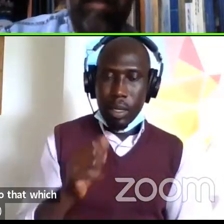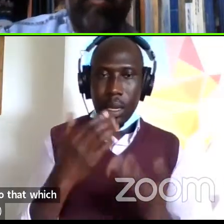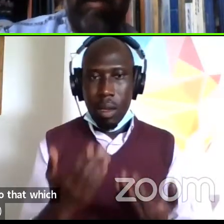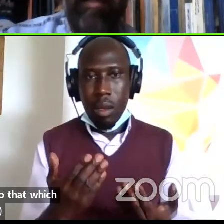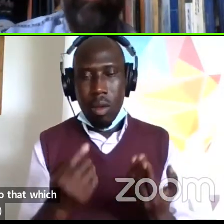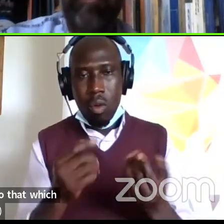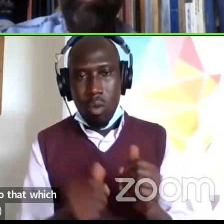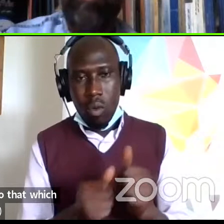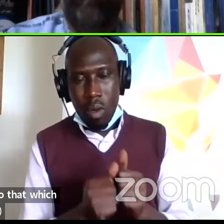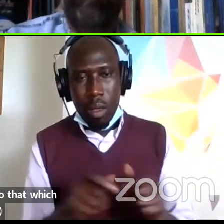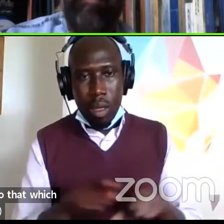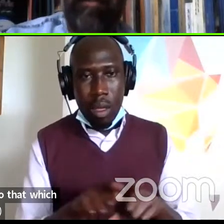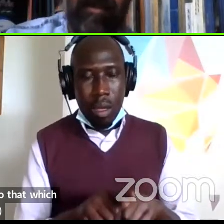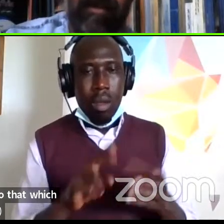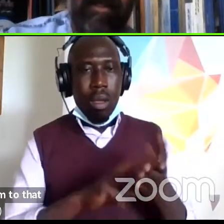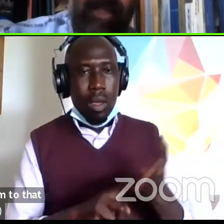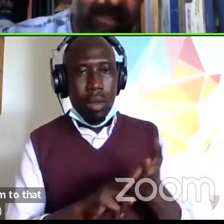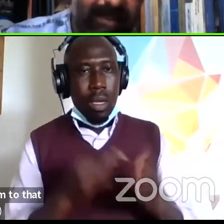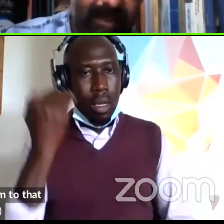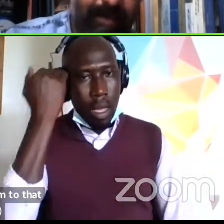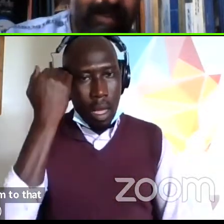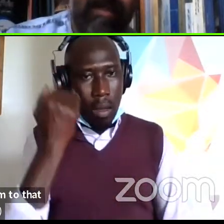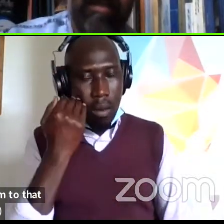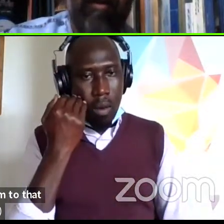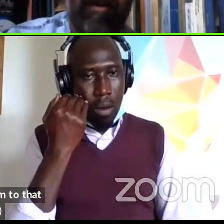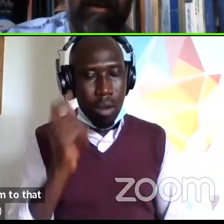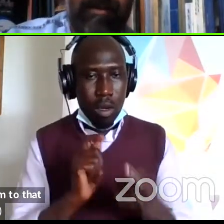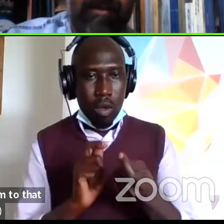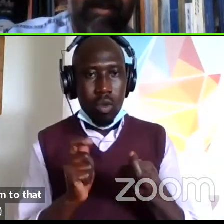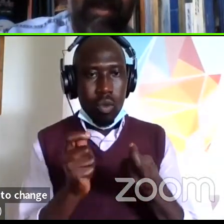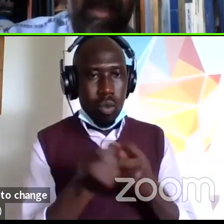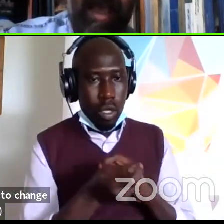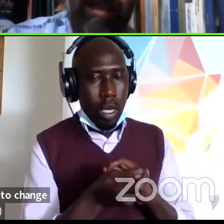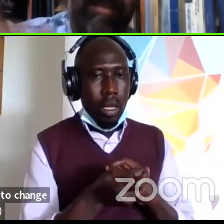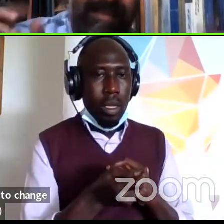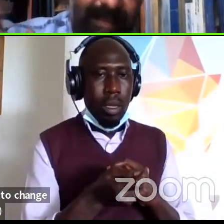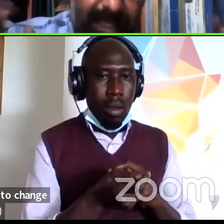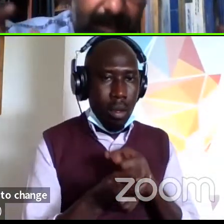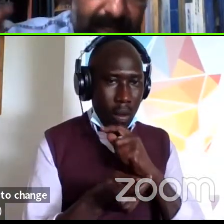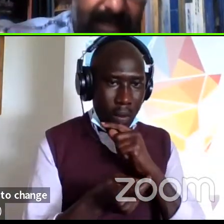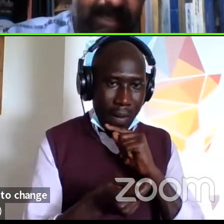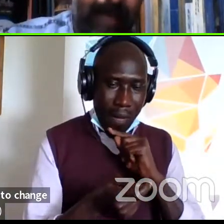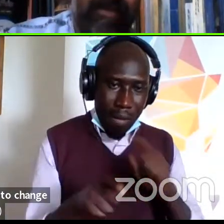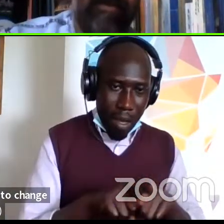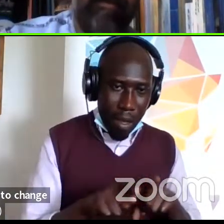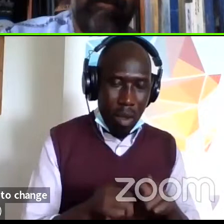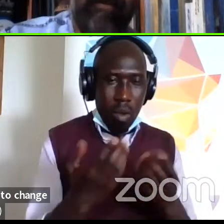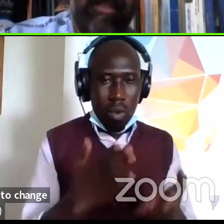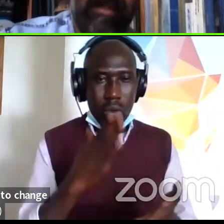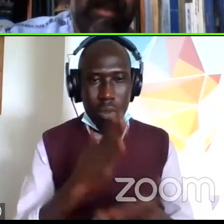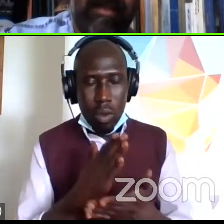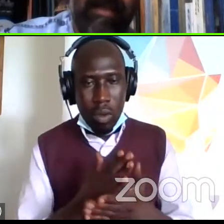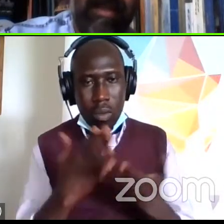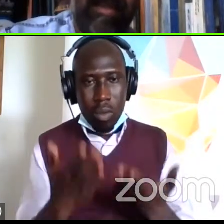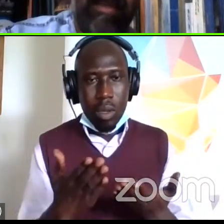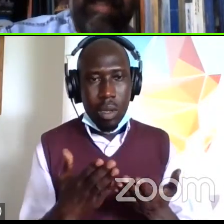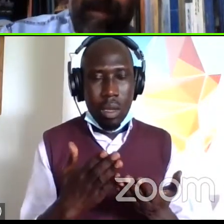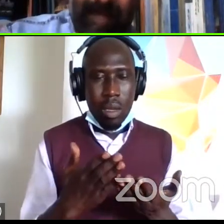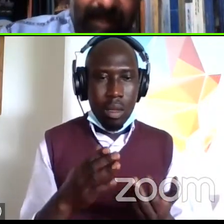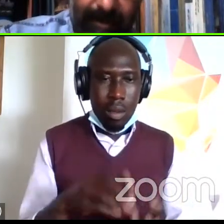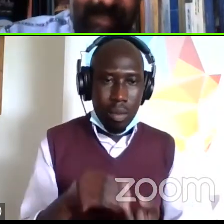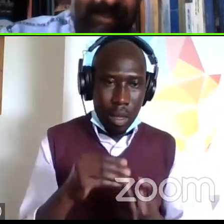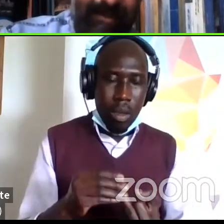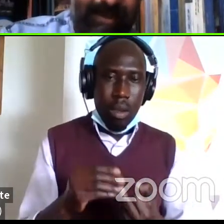tell us that okay, using the courts to change the policies or to at least eliminate the abuse of digital rights,